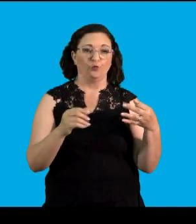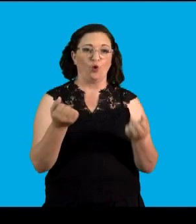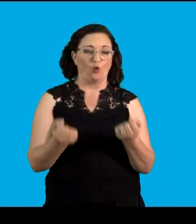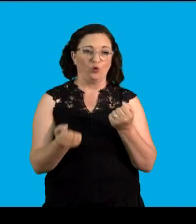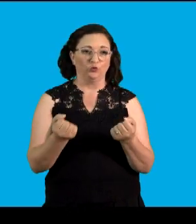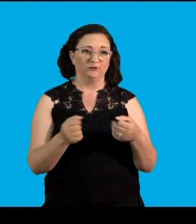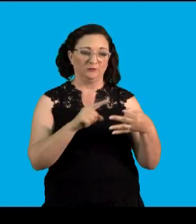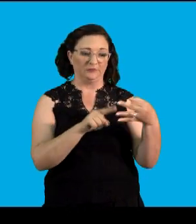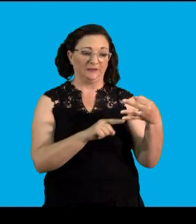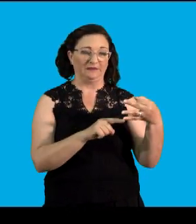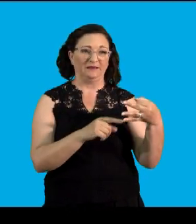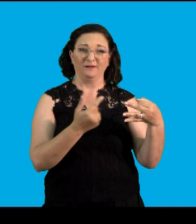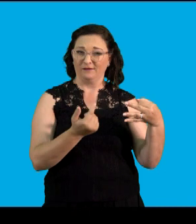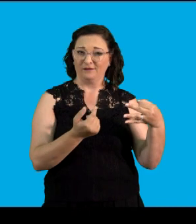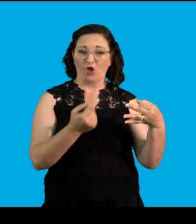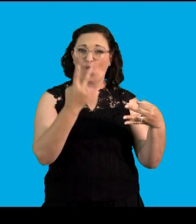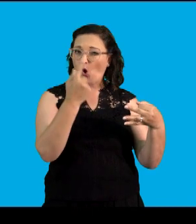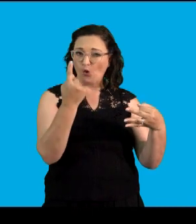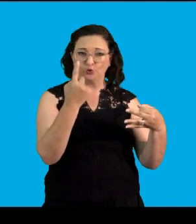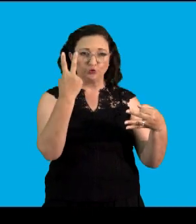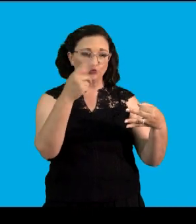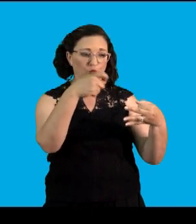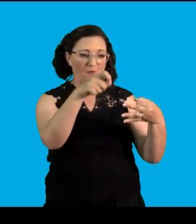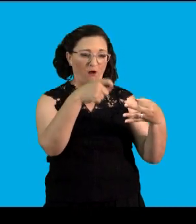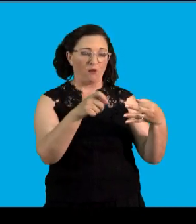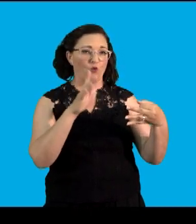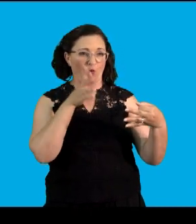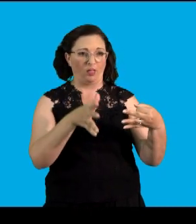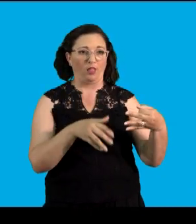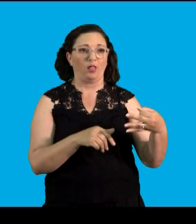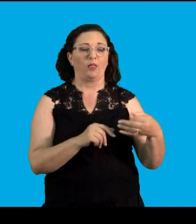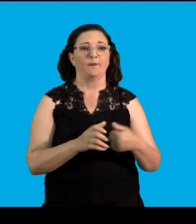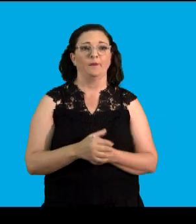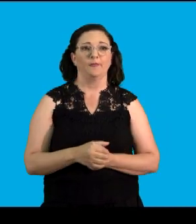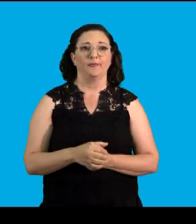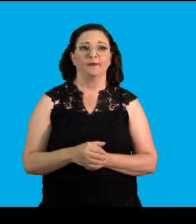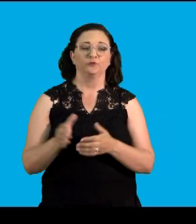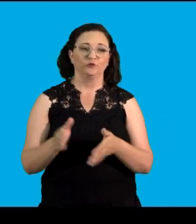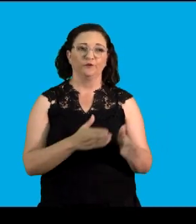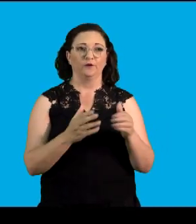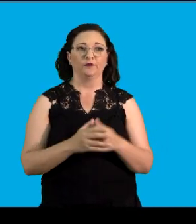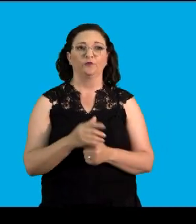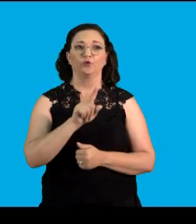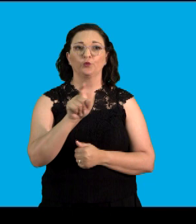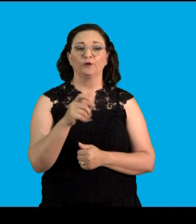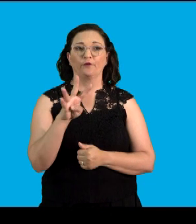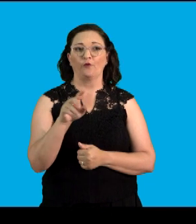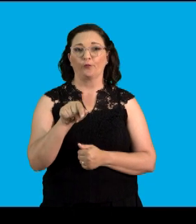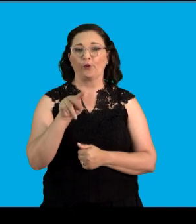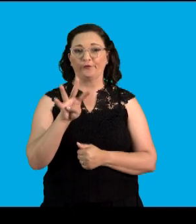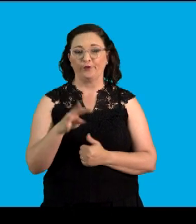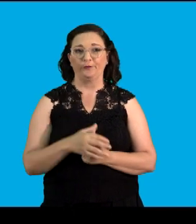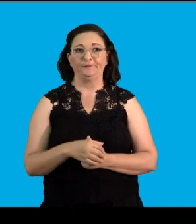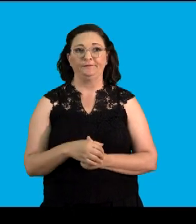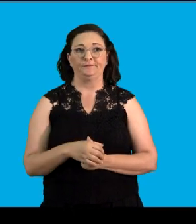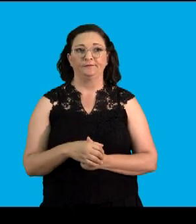forget. You were given 2, so the first 2 will be marked. All right, Then we're moving on to question